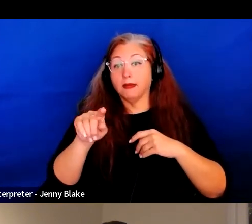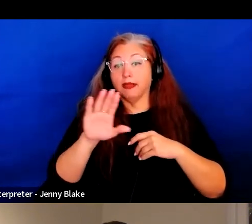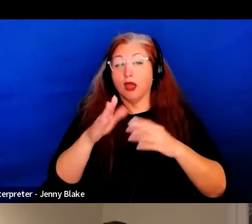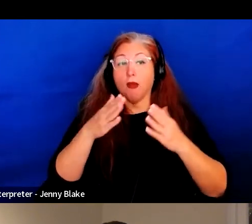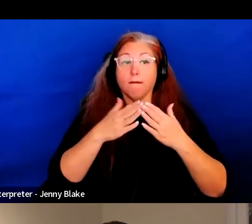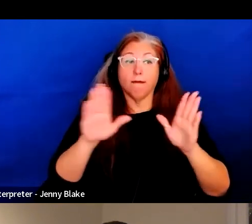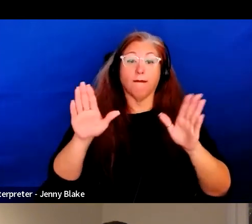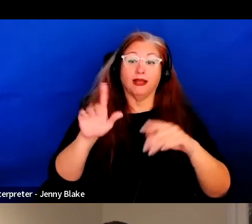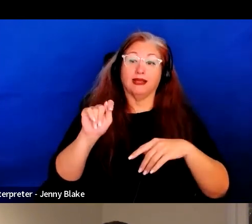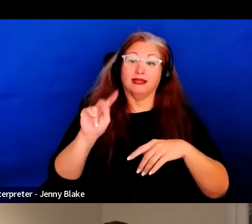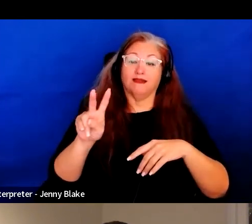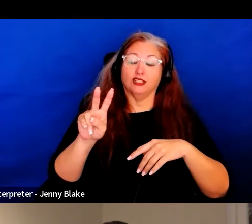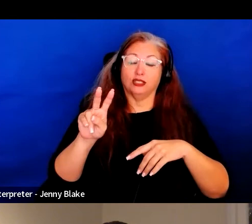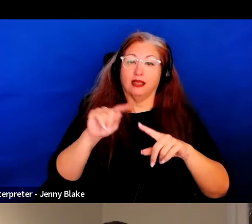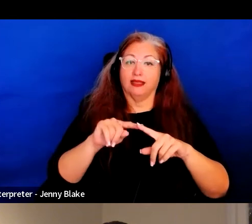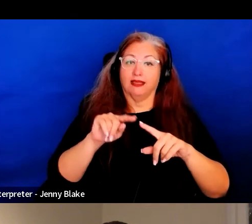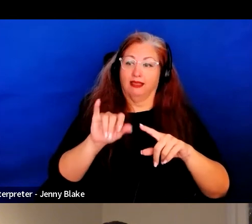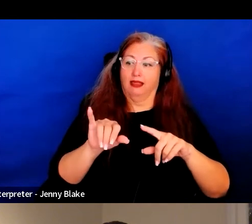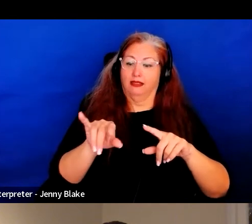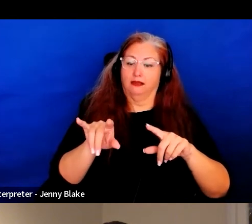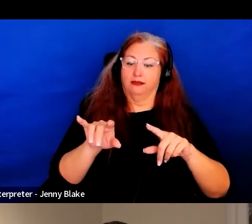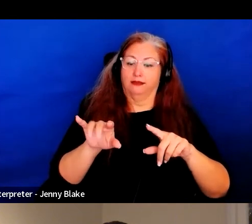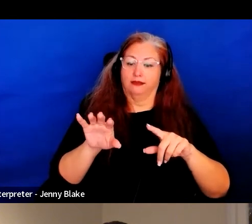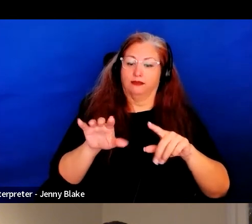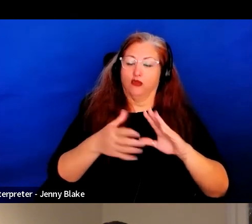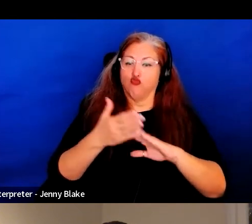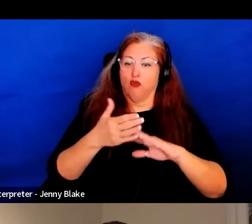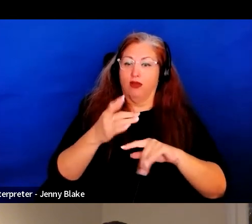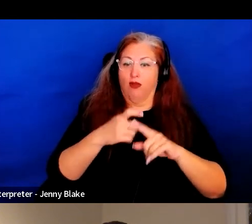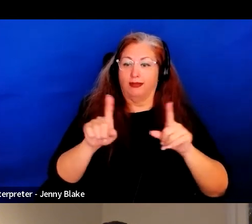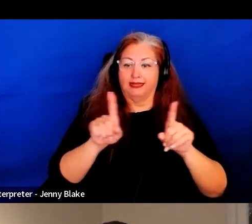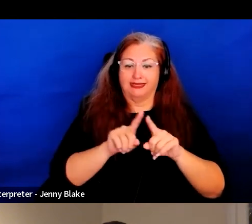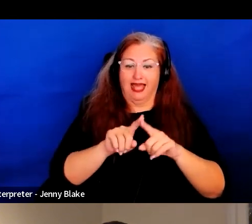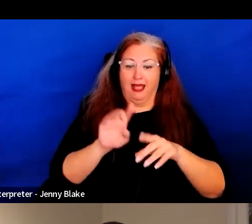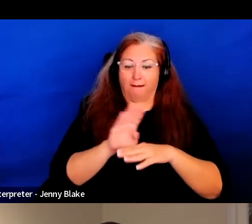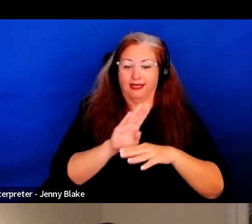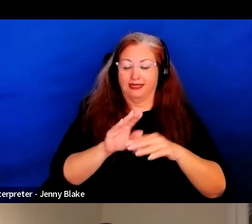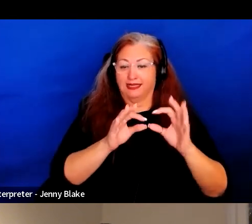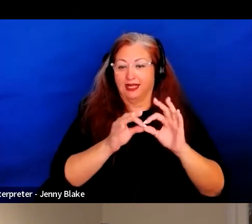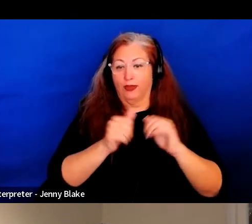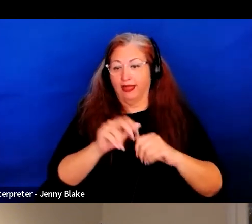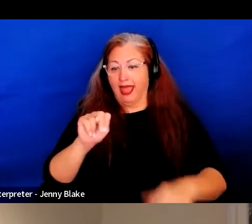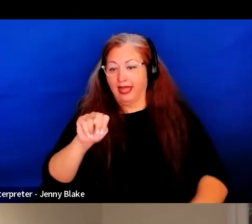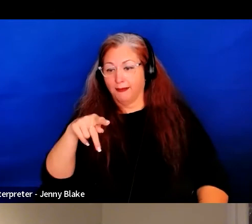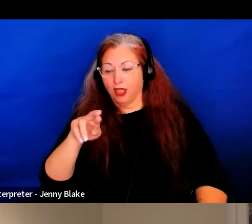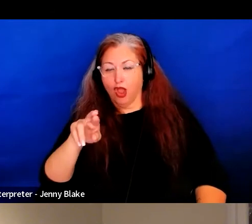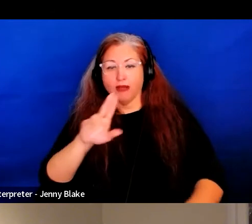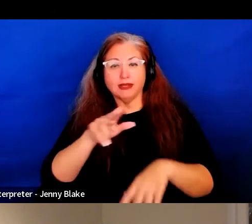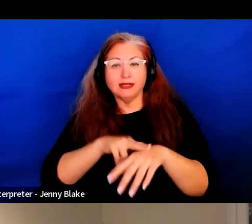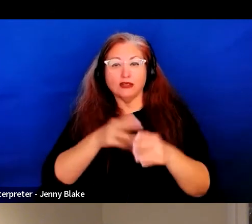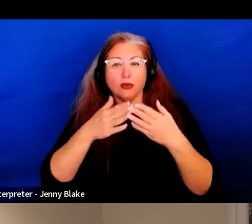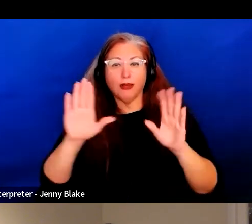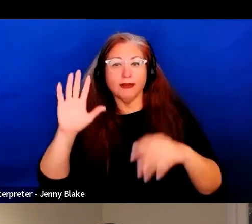public television is also run by the same entity that NPR, National Public Radio, or like the